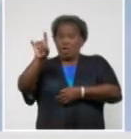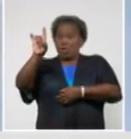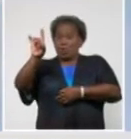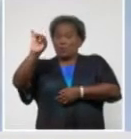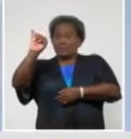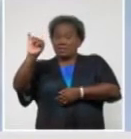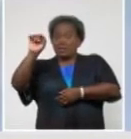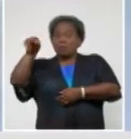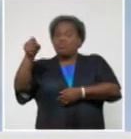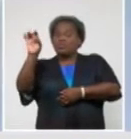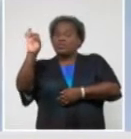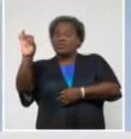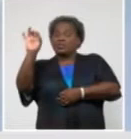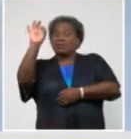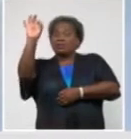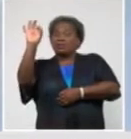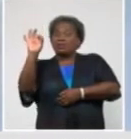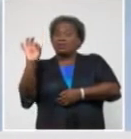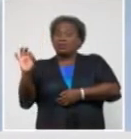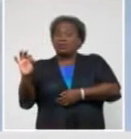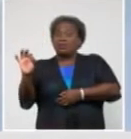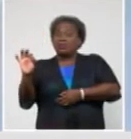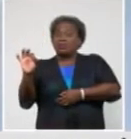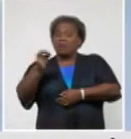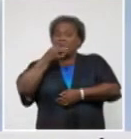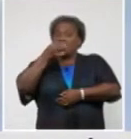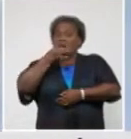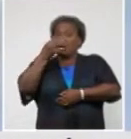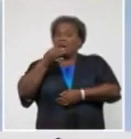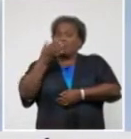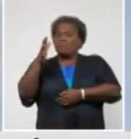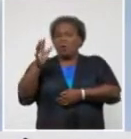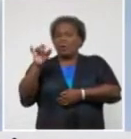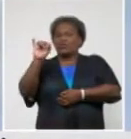644 are active hospitalized cases.